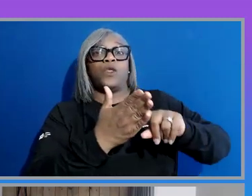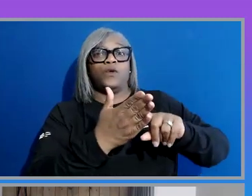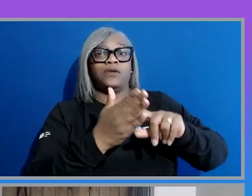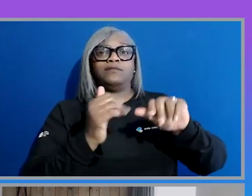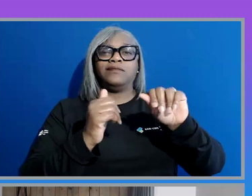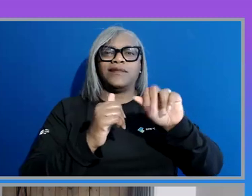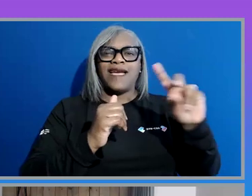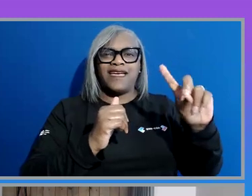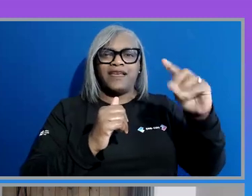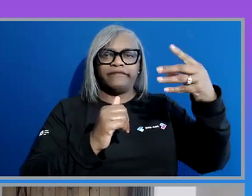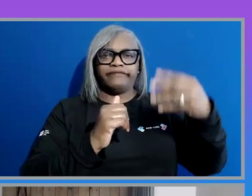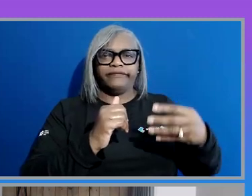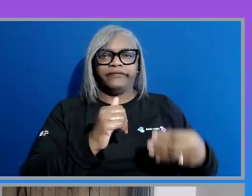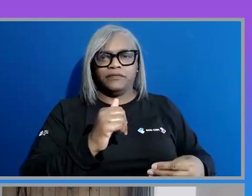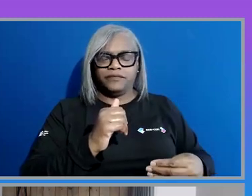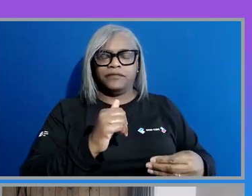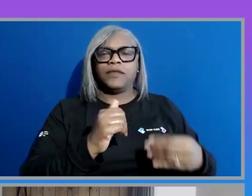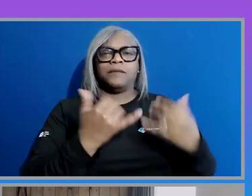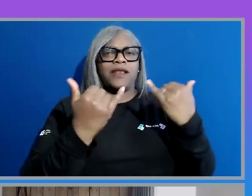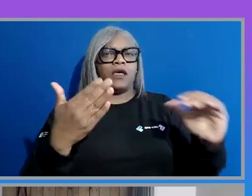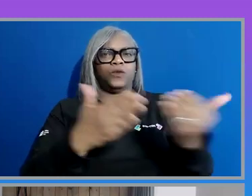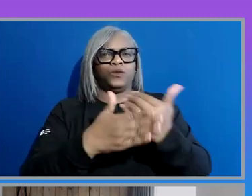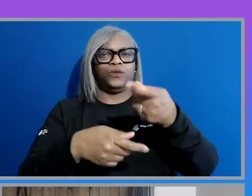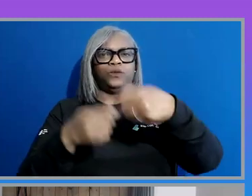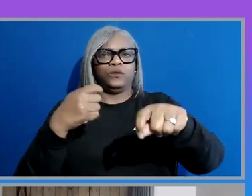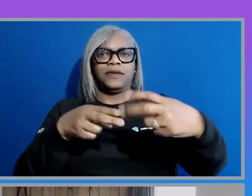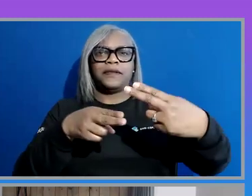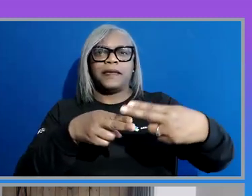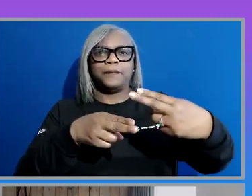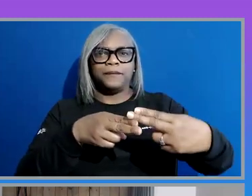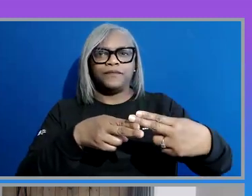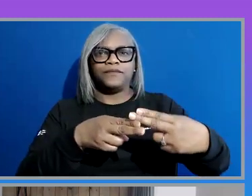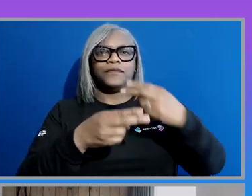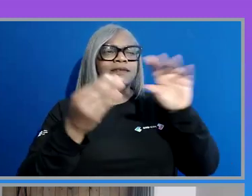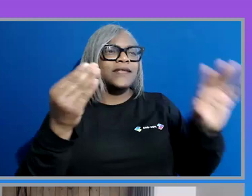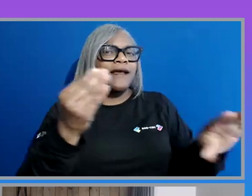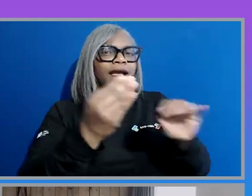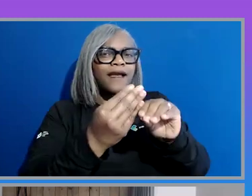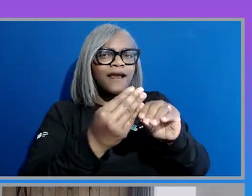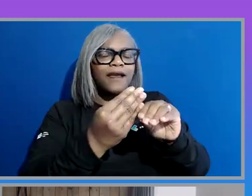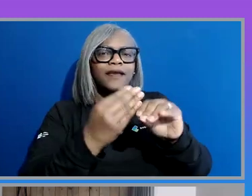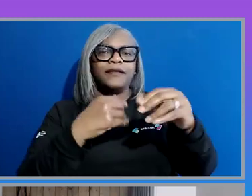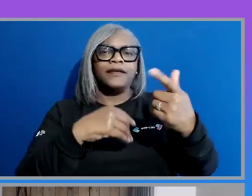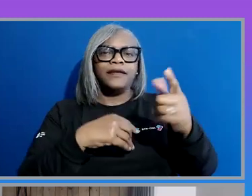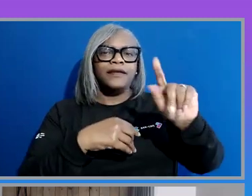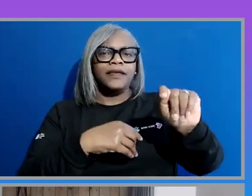name. The screen reader will tell us something like add GitHub Actions link.